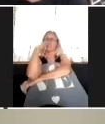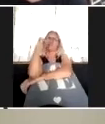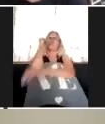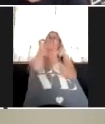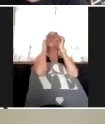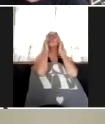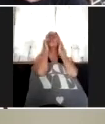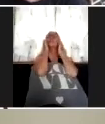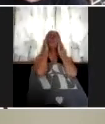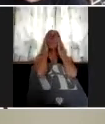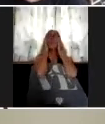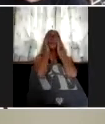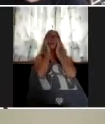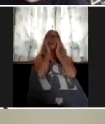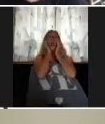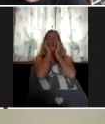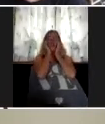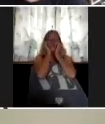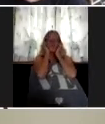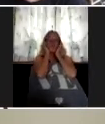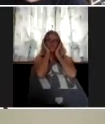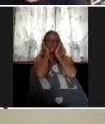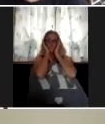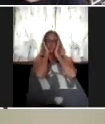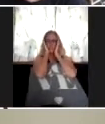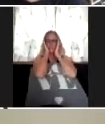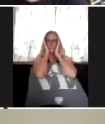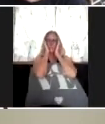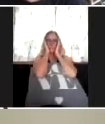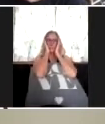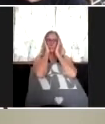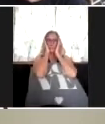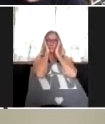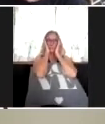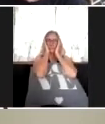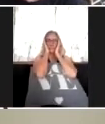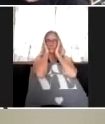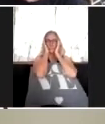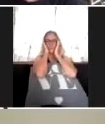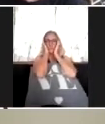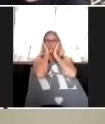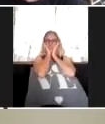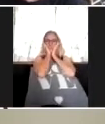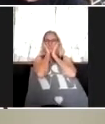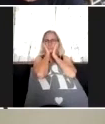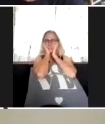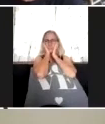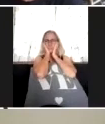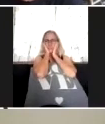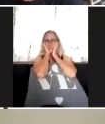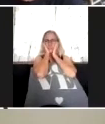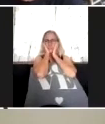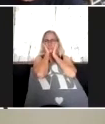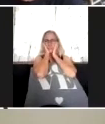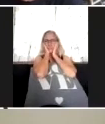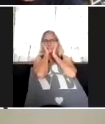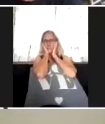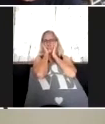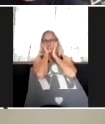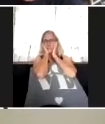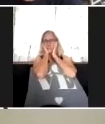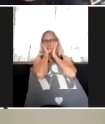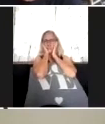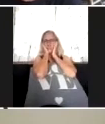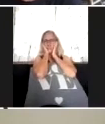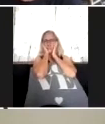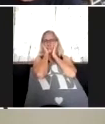You know, Jesus knows even a little hair that falls on the ground. But to keep it, I had a haircut yesterday.